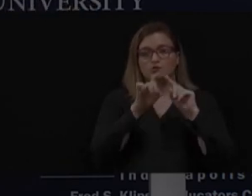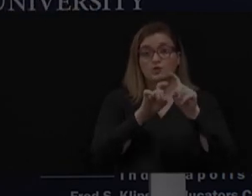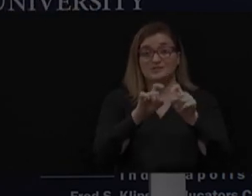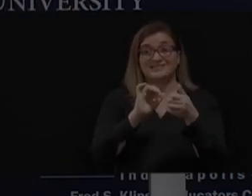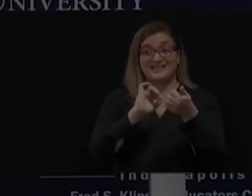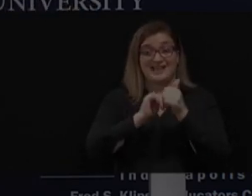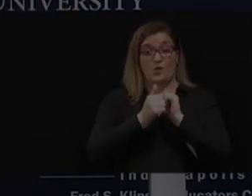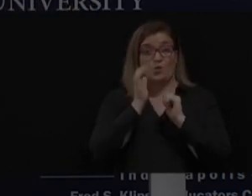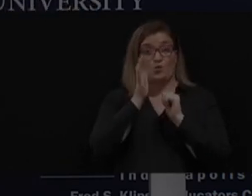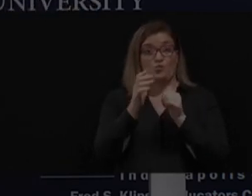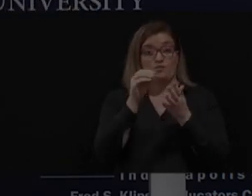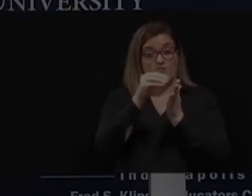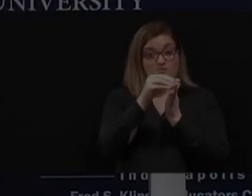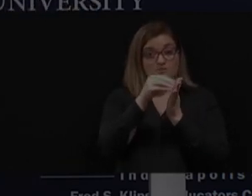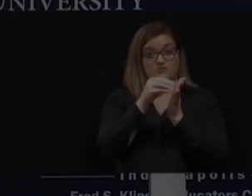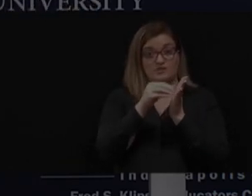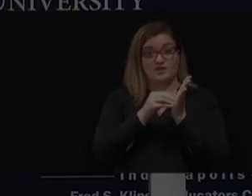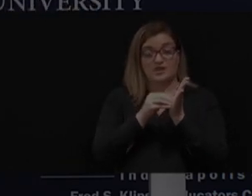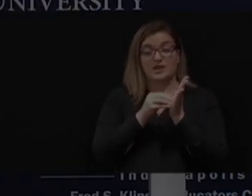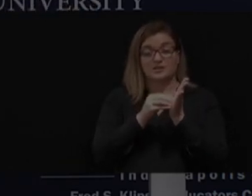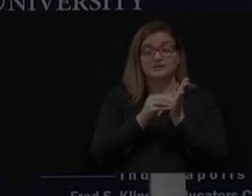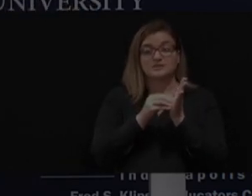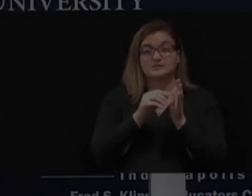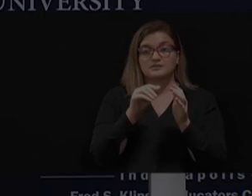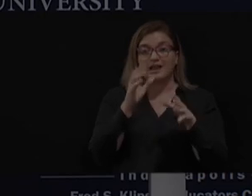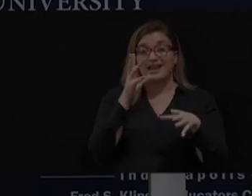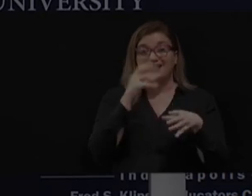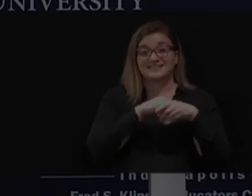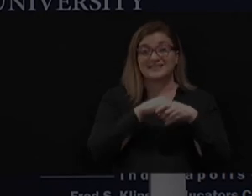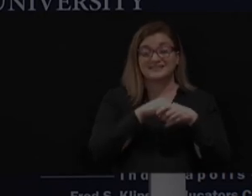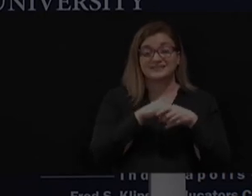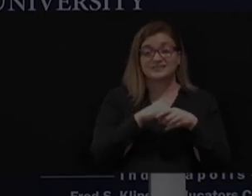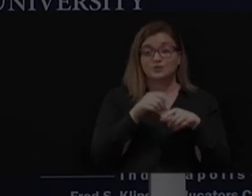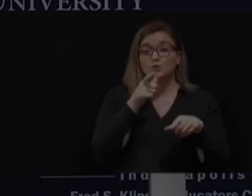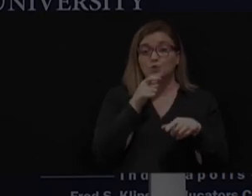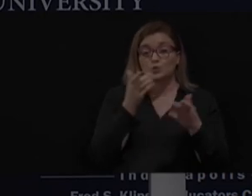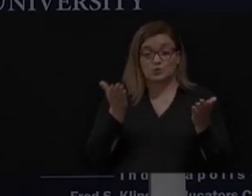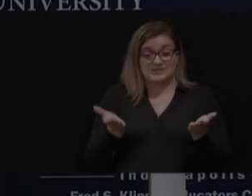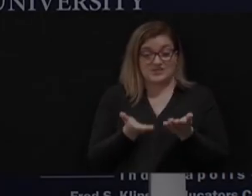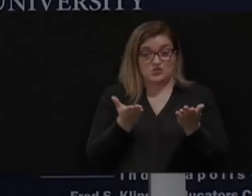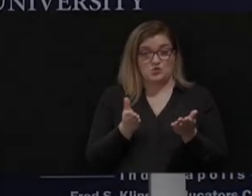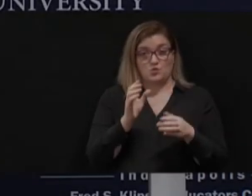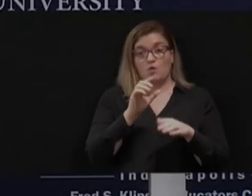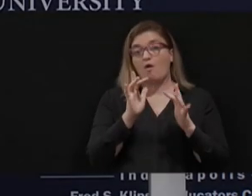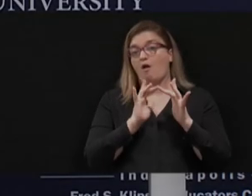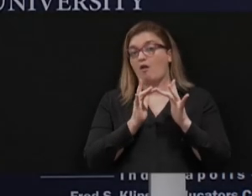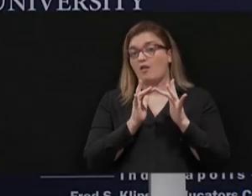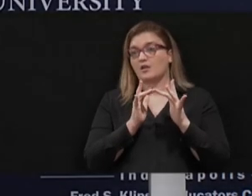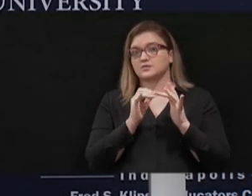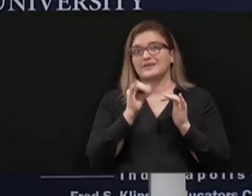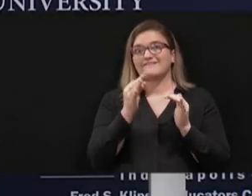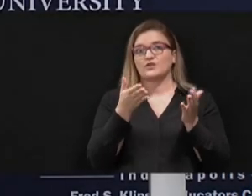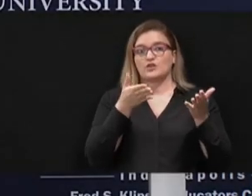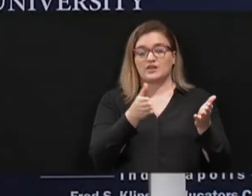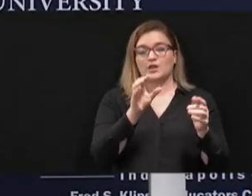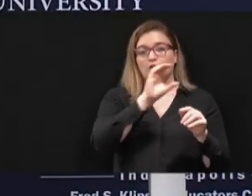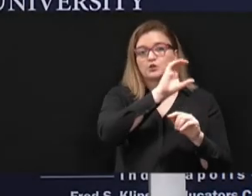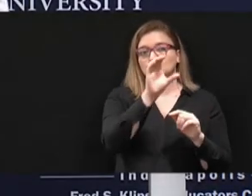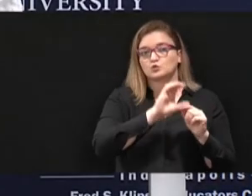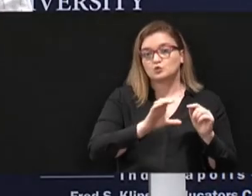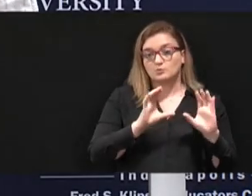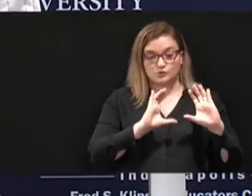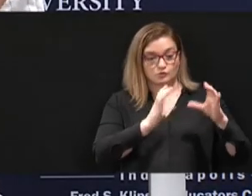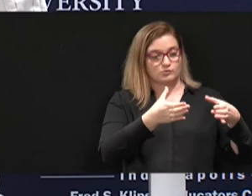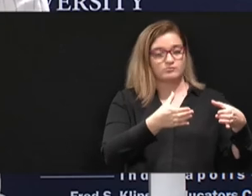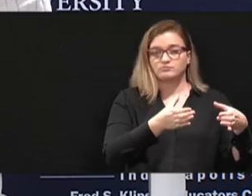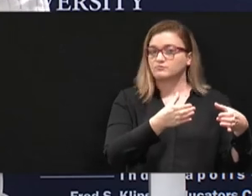attendance for the people who are attending online. So it's fine if you're watching on Zoom with a group, but please don't take the quiz as a